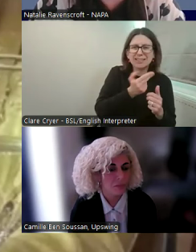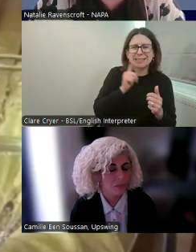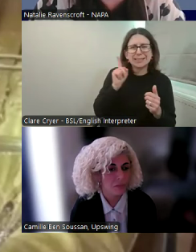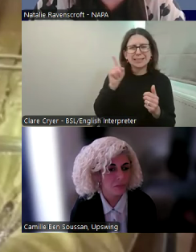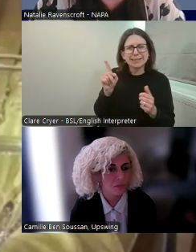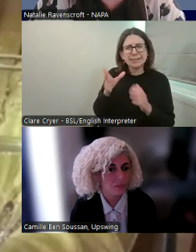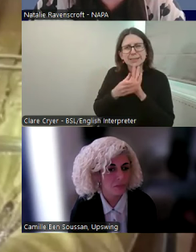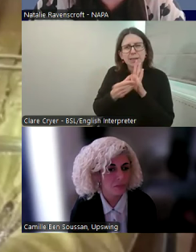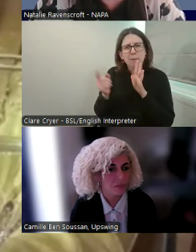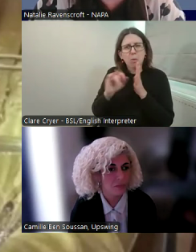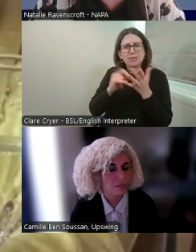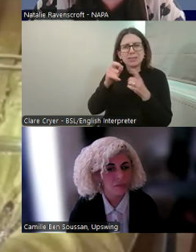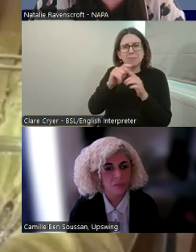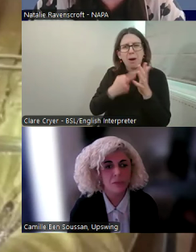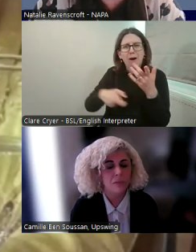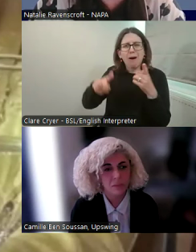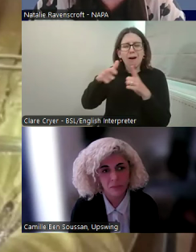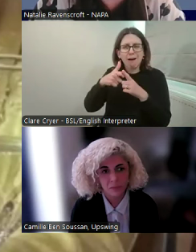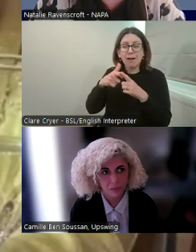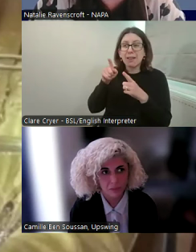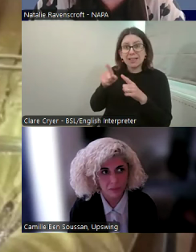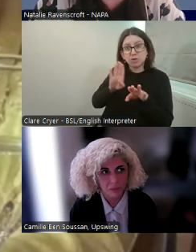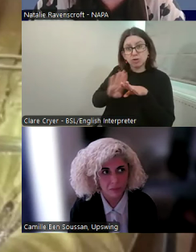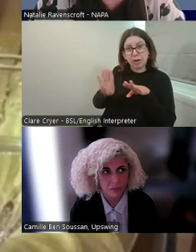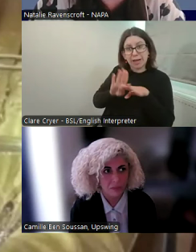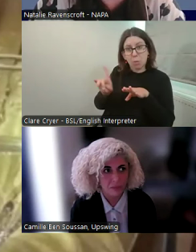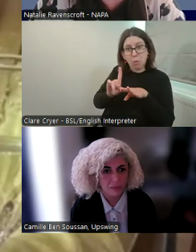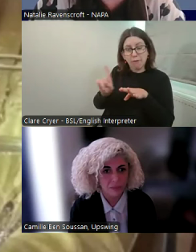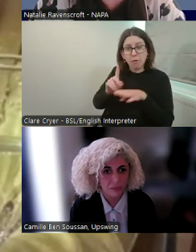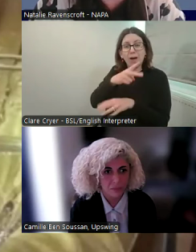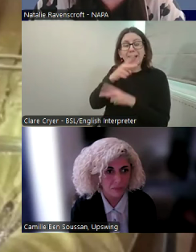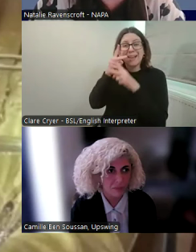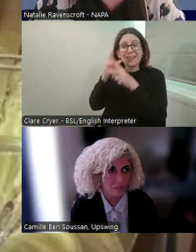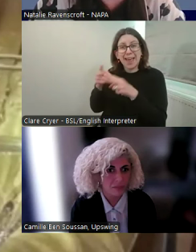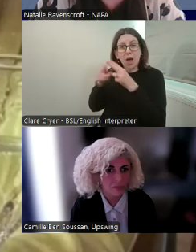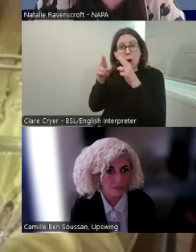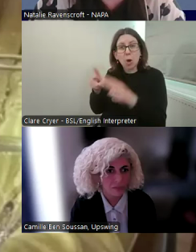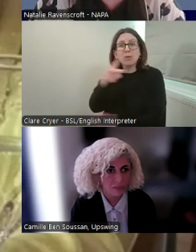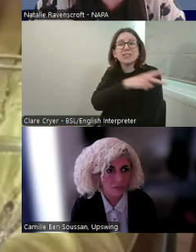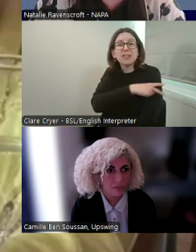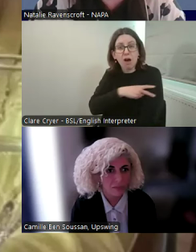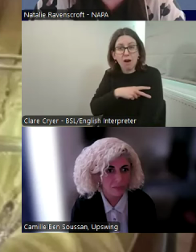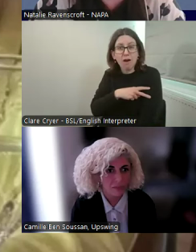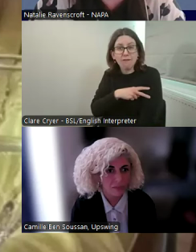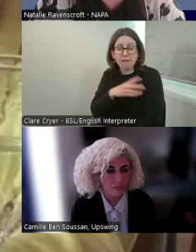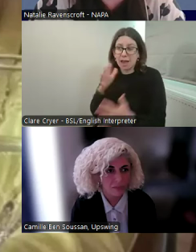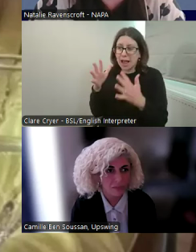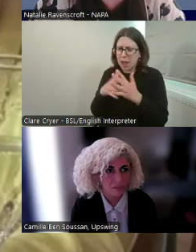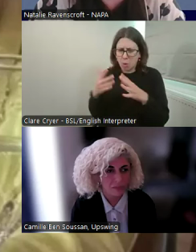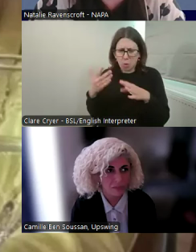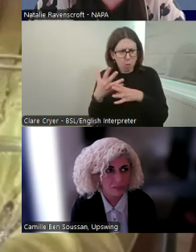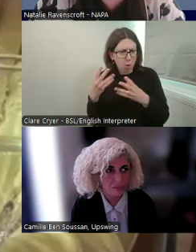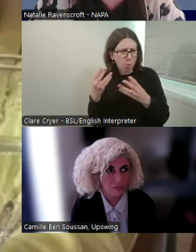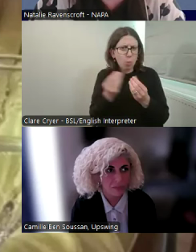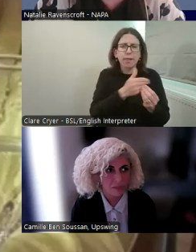support programme for care home staff to work with artists to